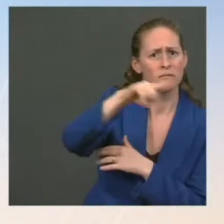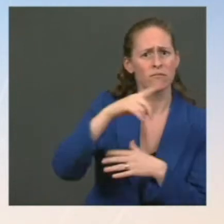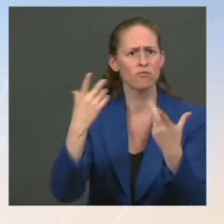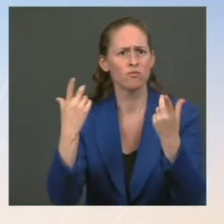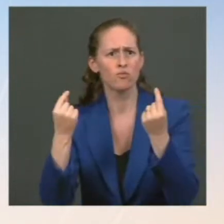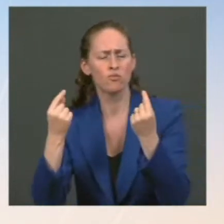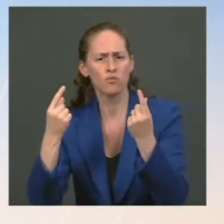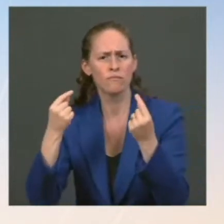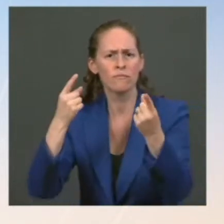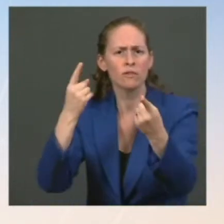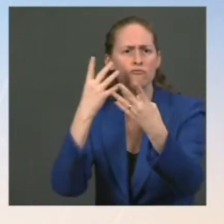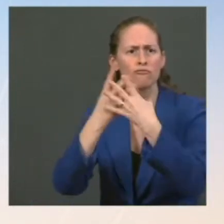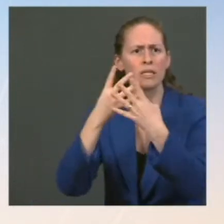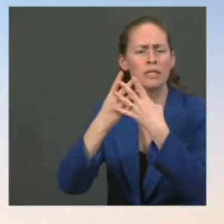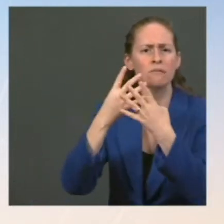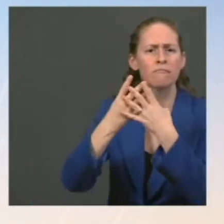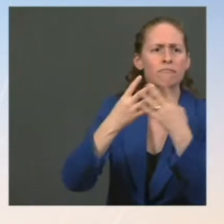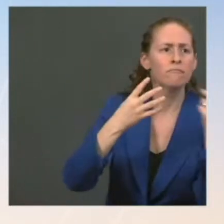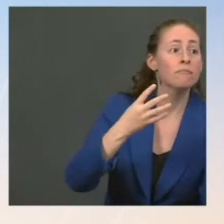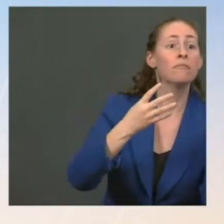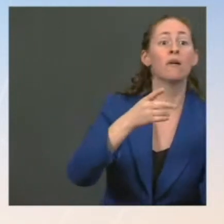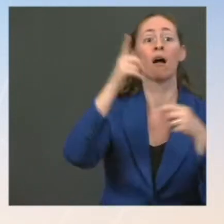on Friday?